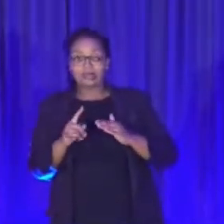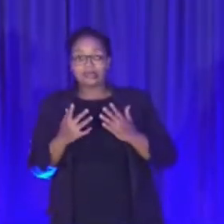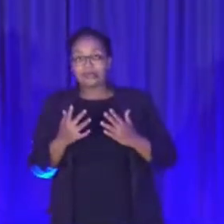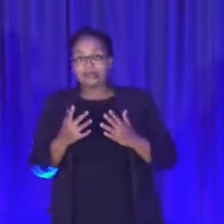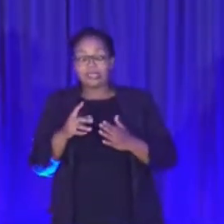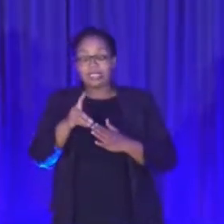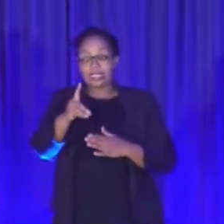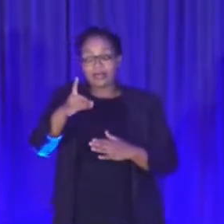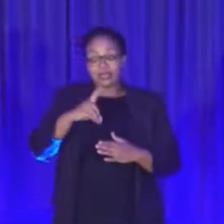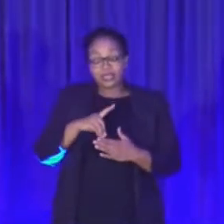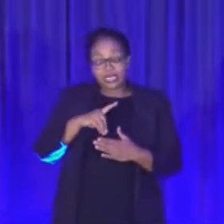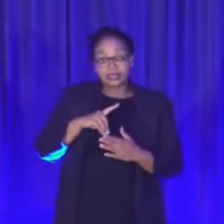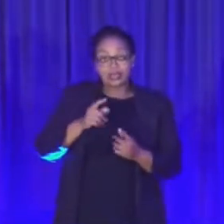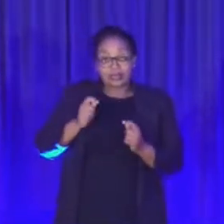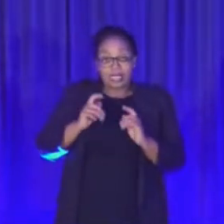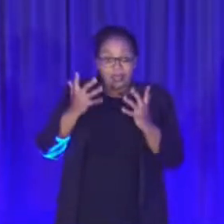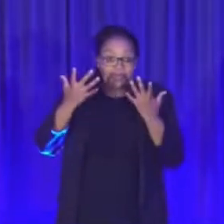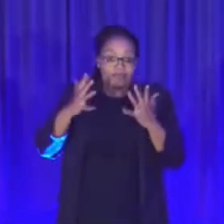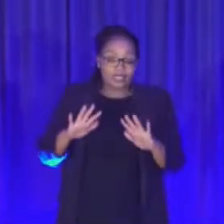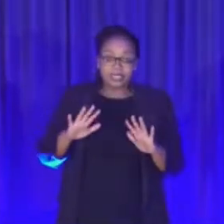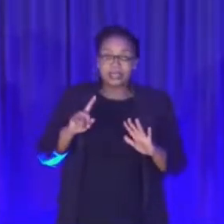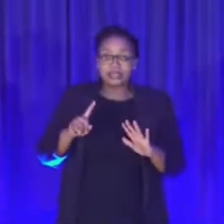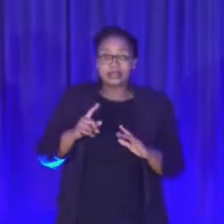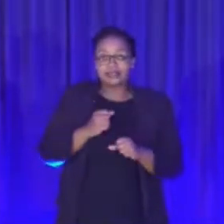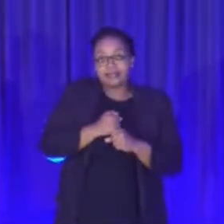forfeited to the National Revenue Fund.